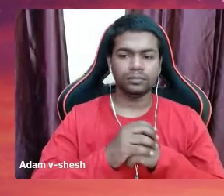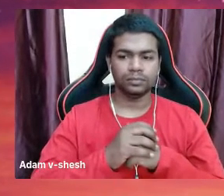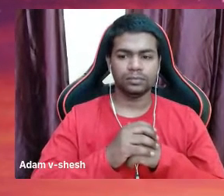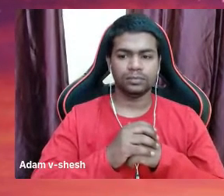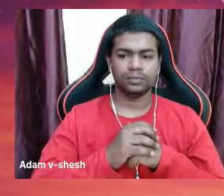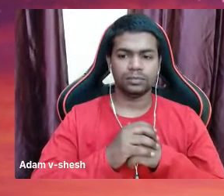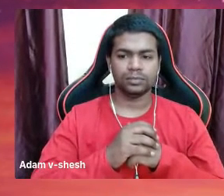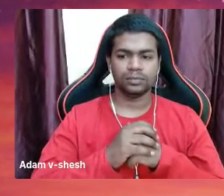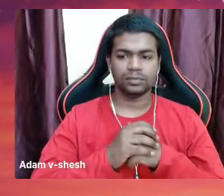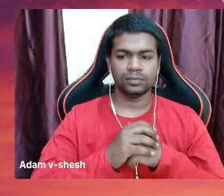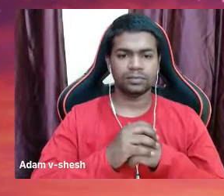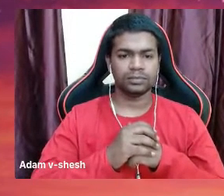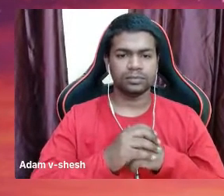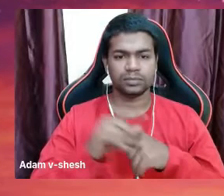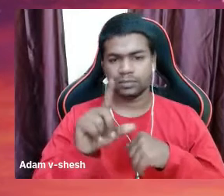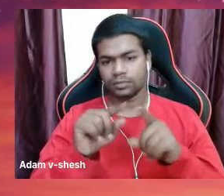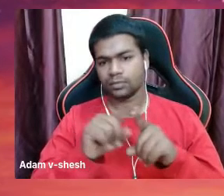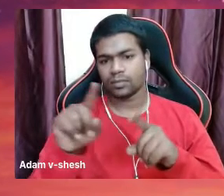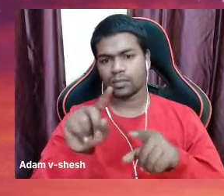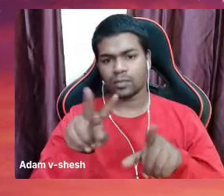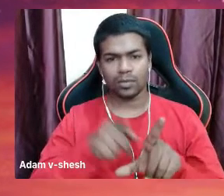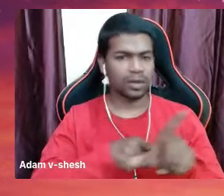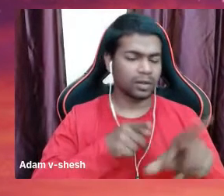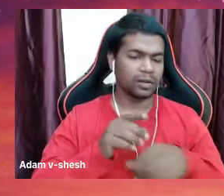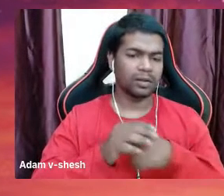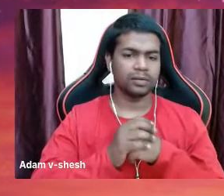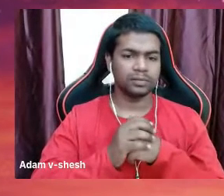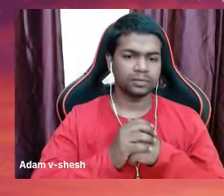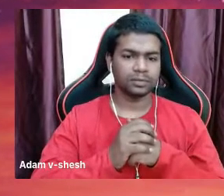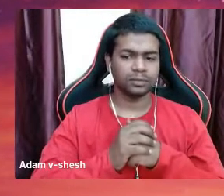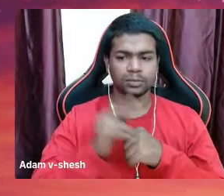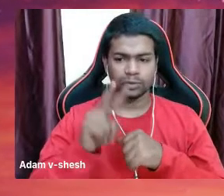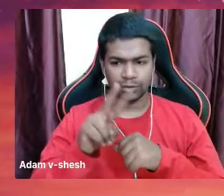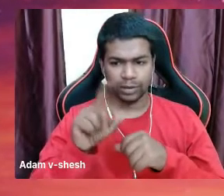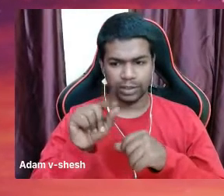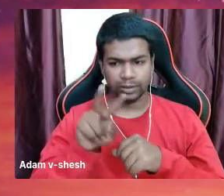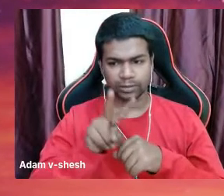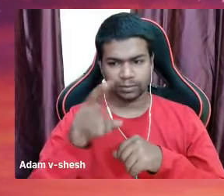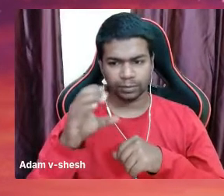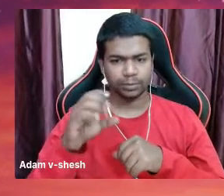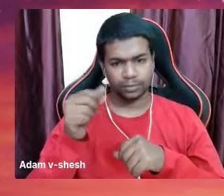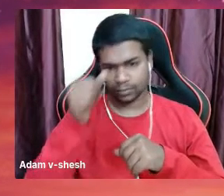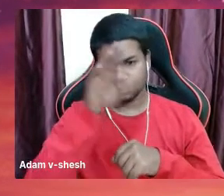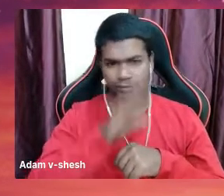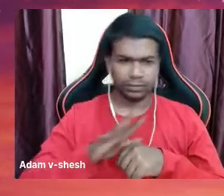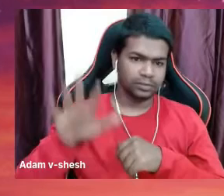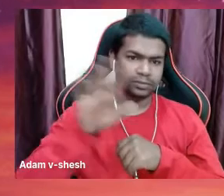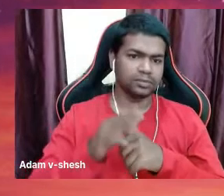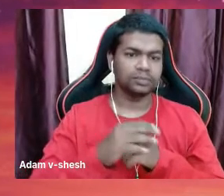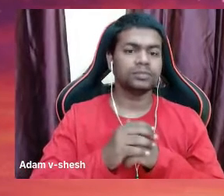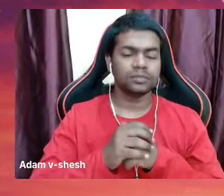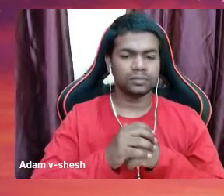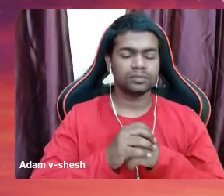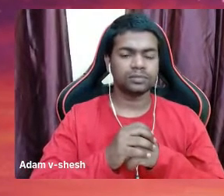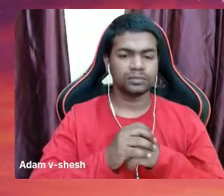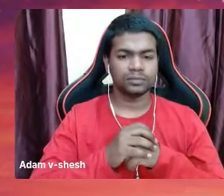In you know, about 10, 12 years ago, there were maybe 10 VCs in India of all shapes, sizes, vintage,